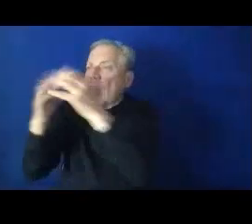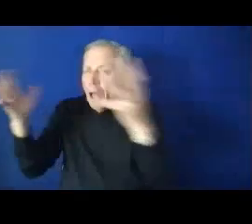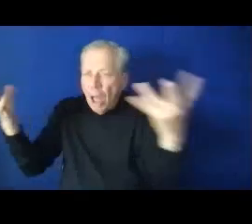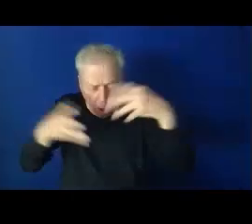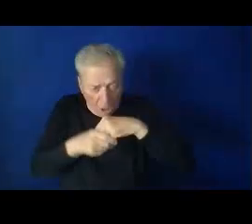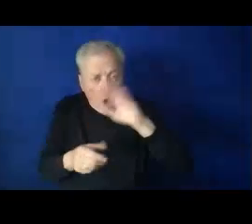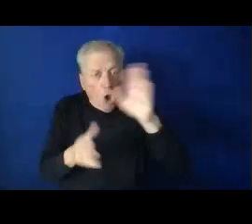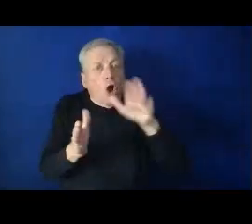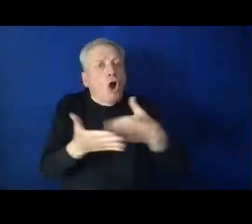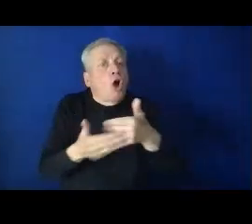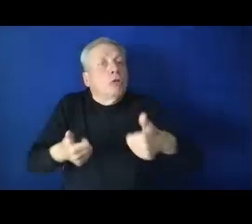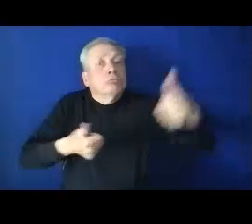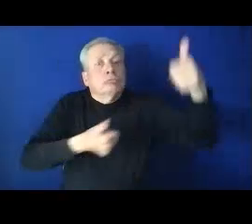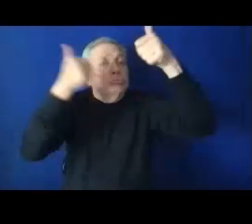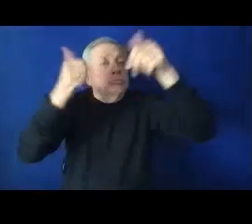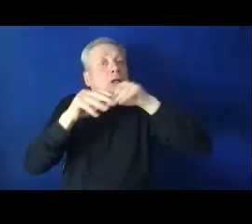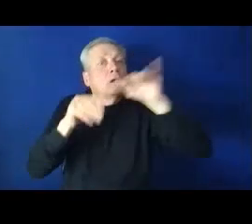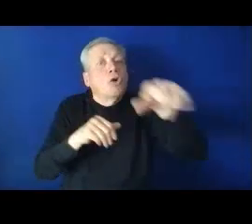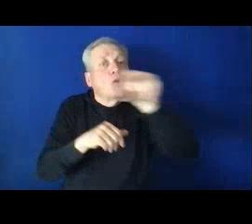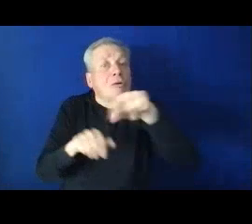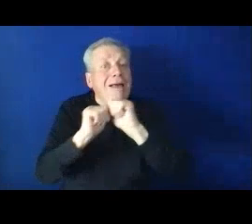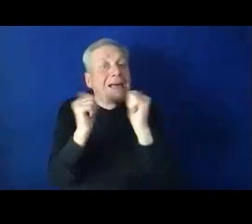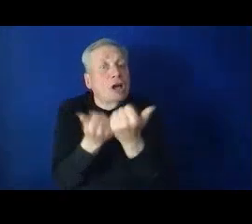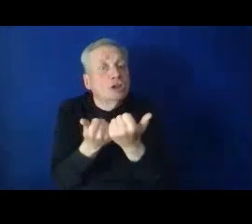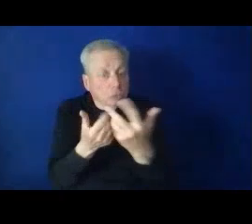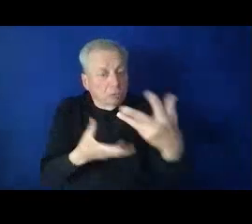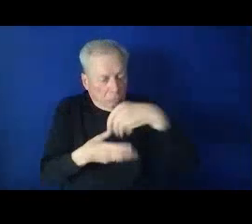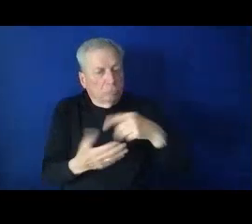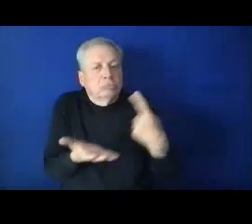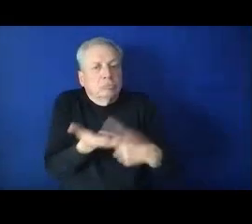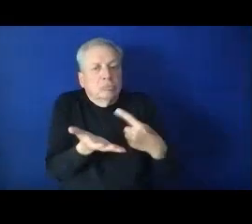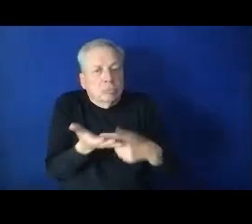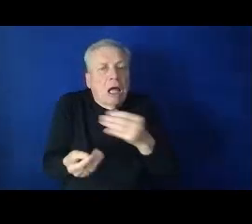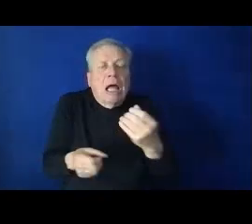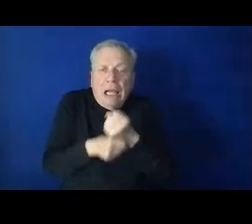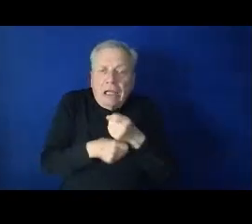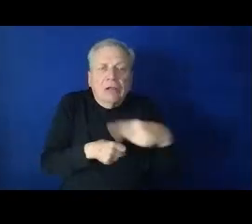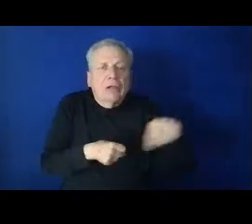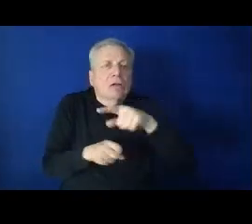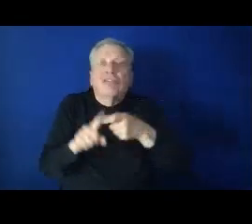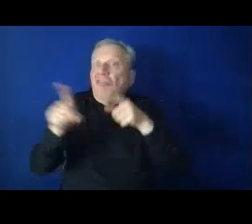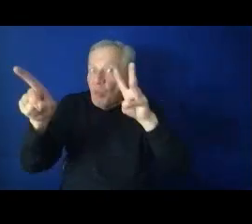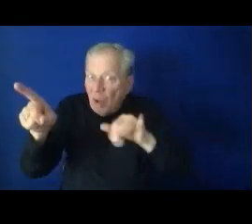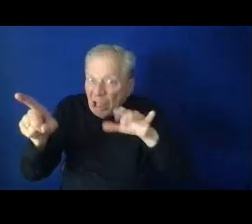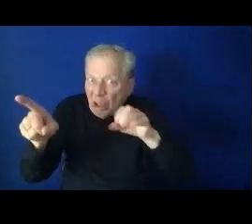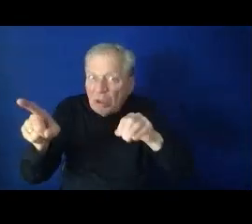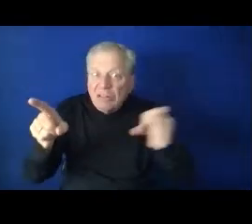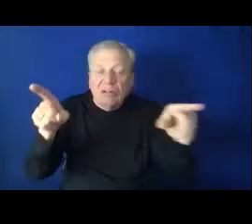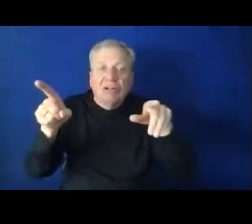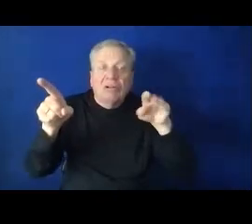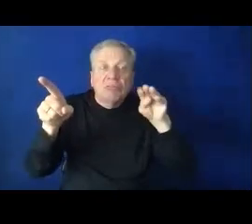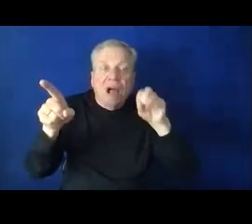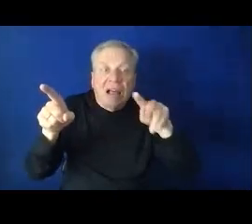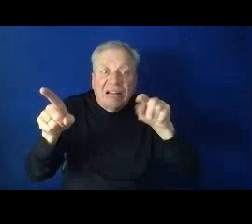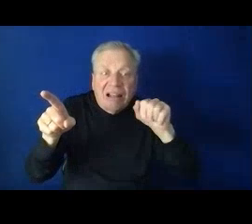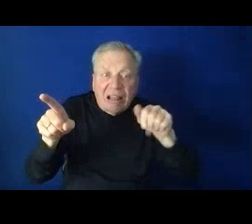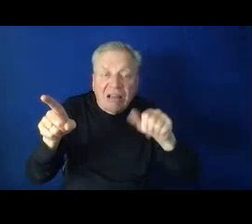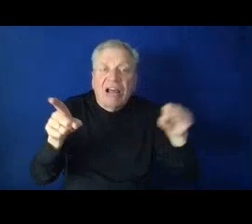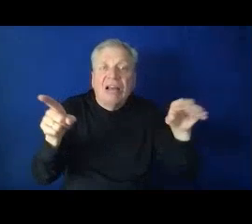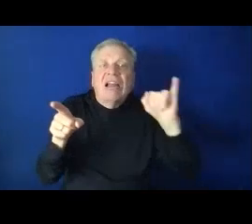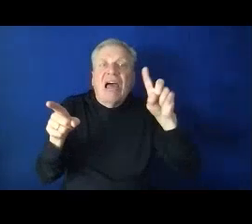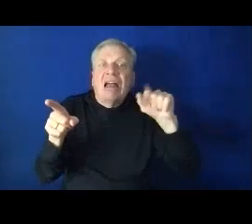all of these agencies, as well as the game and fish directors from Wyoming, Montana, and Idaho are all part